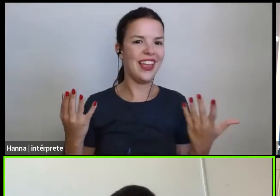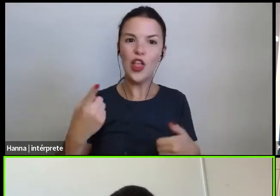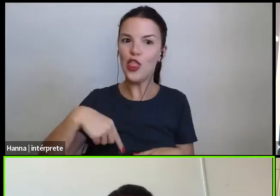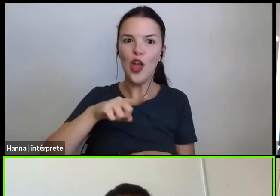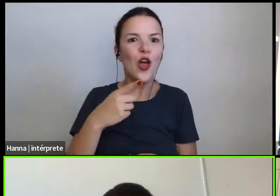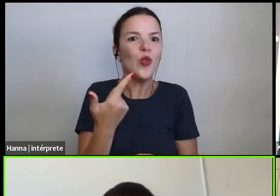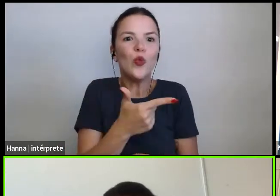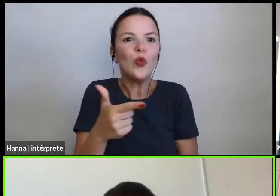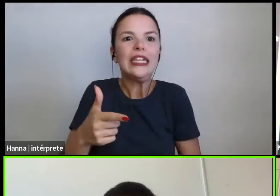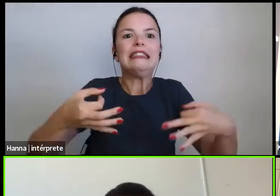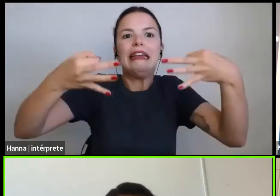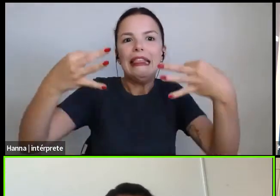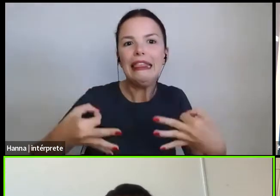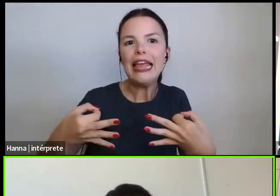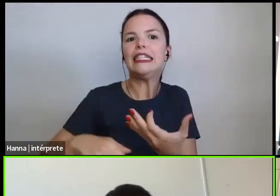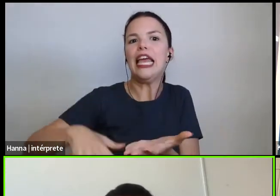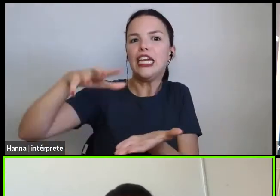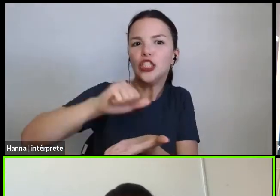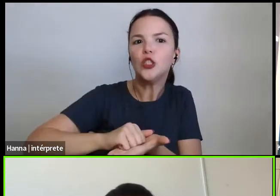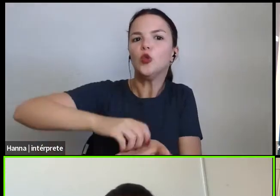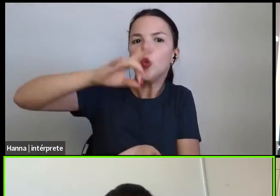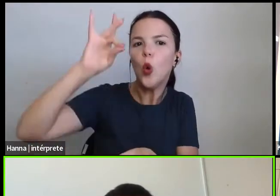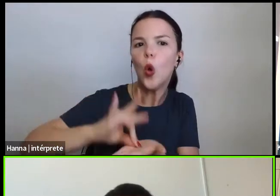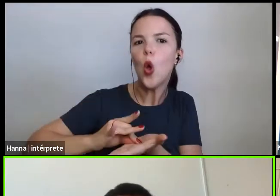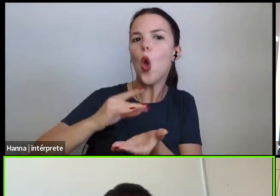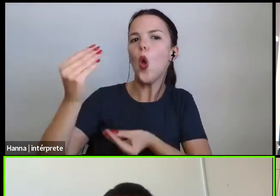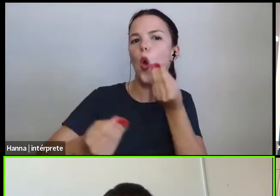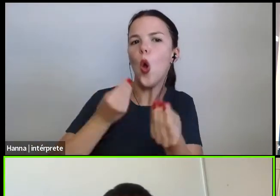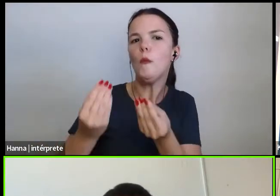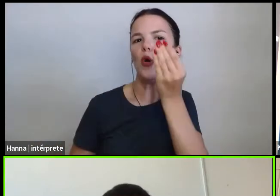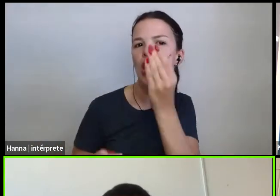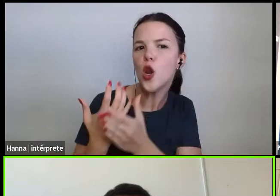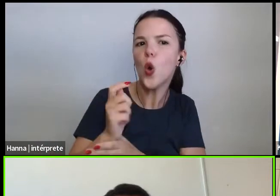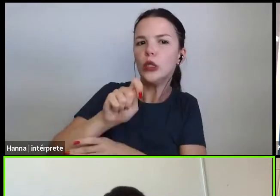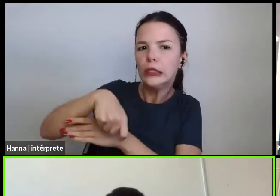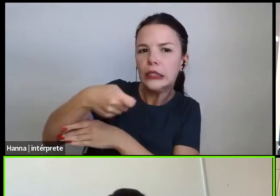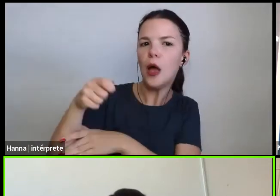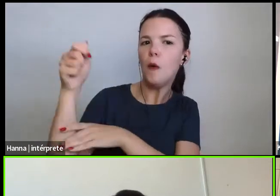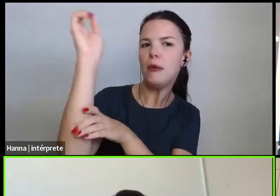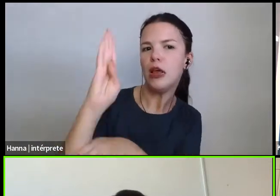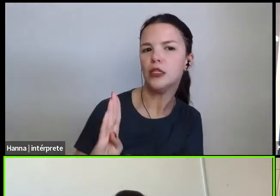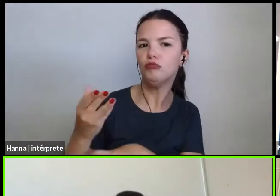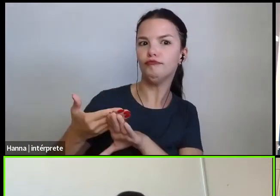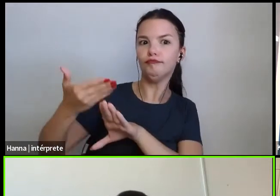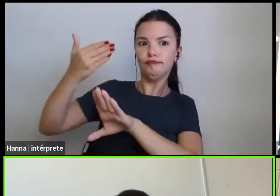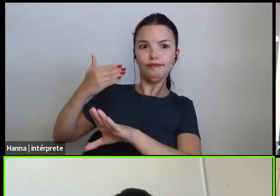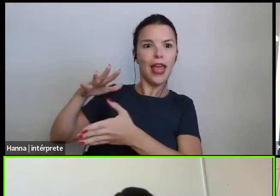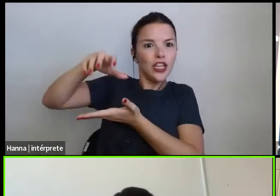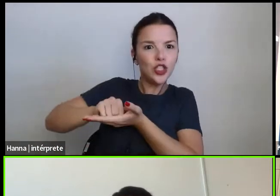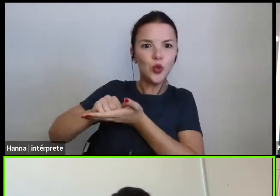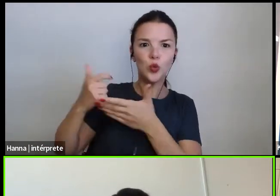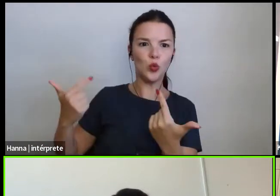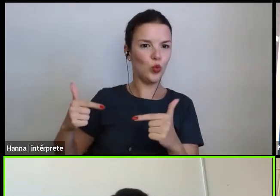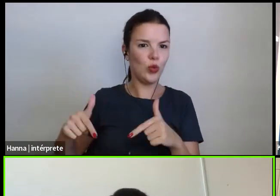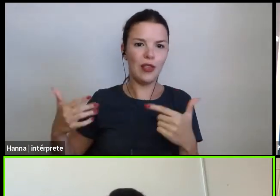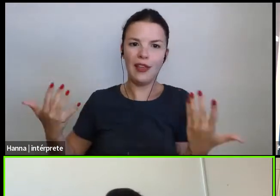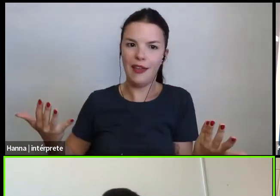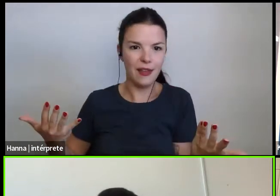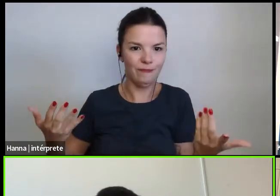like a record of how the sign was created and stuff like that.